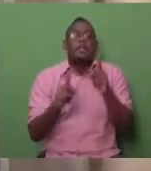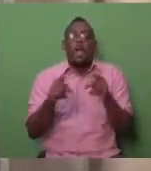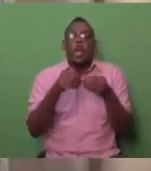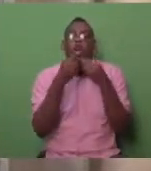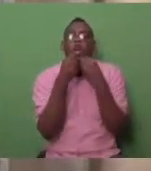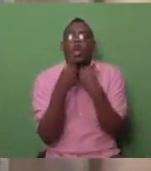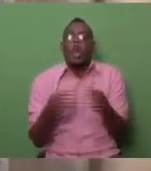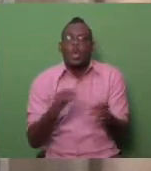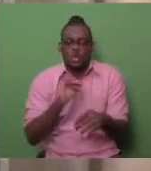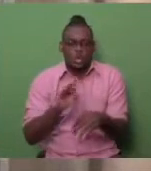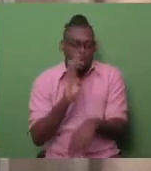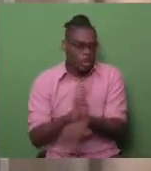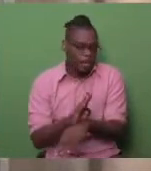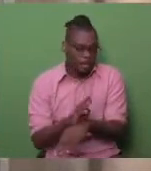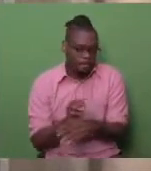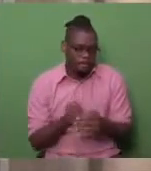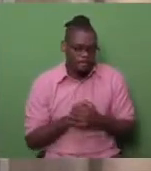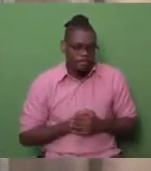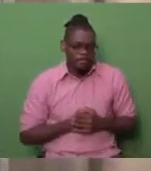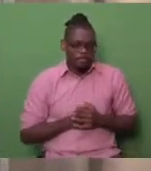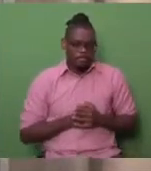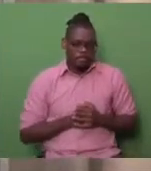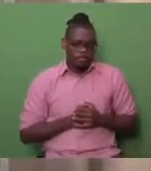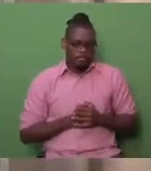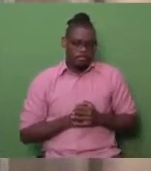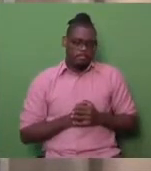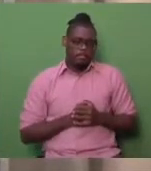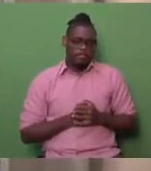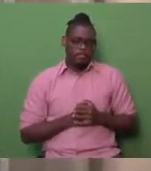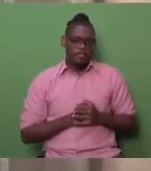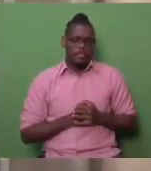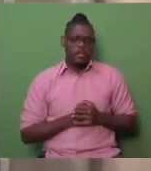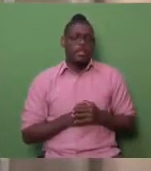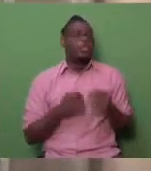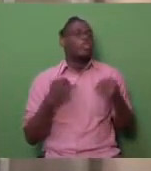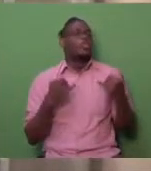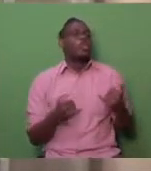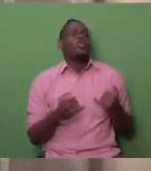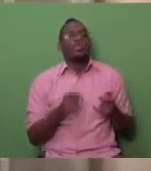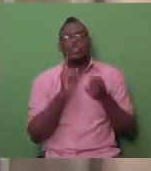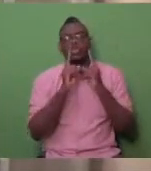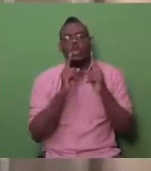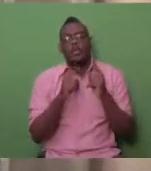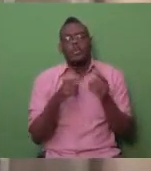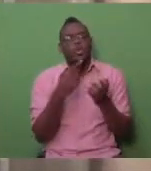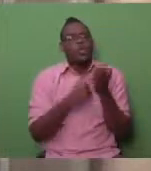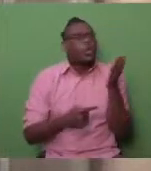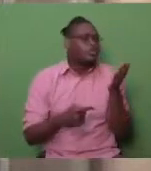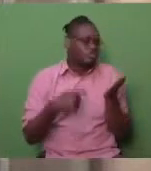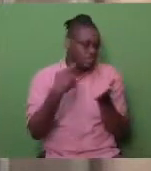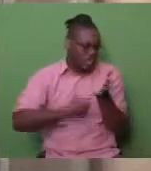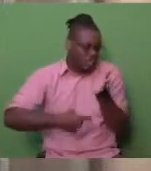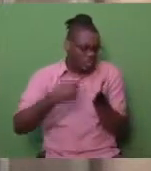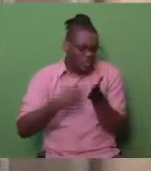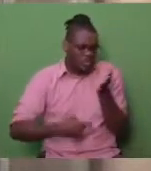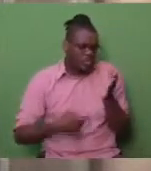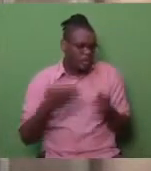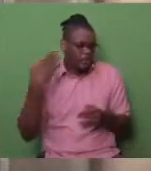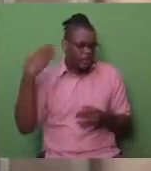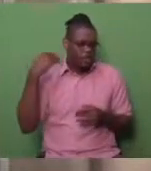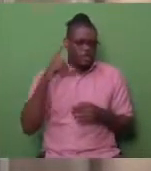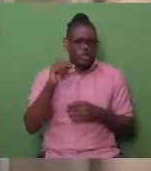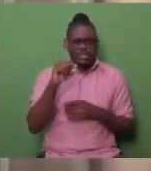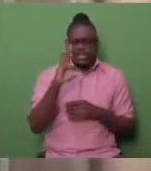I look now at taxes, madam, revenue. In the last 6 years, hard-working citizens across our